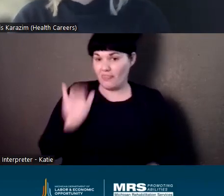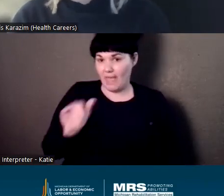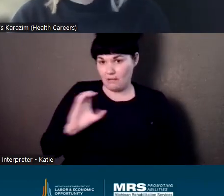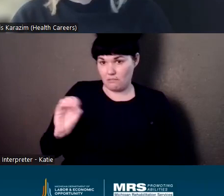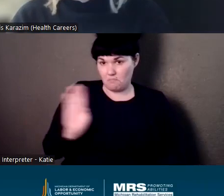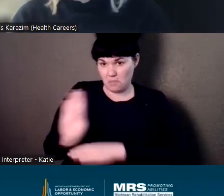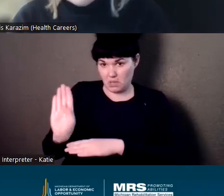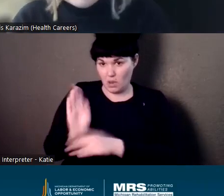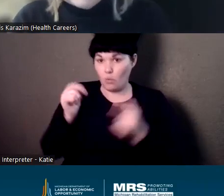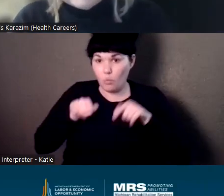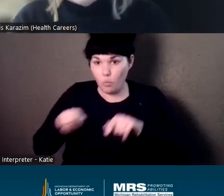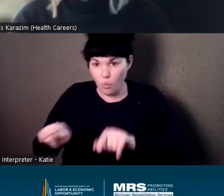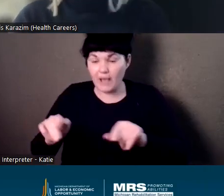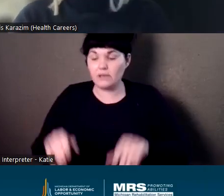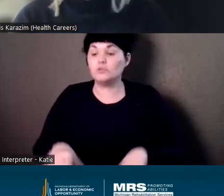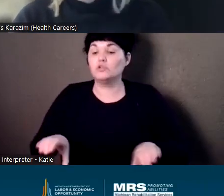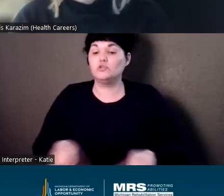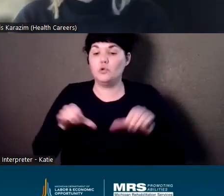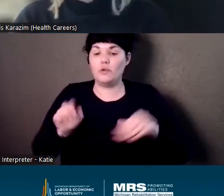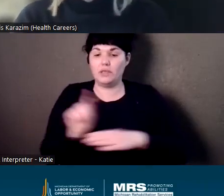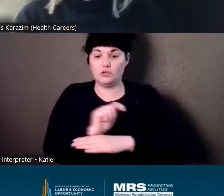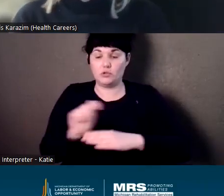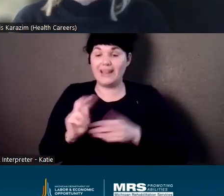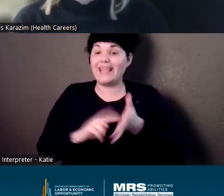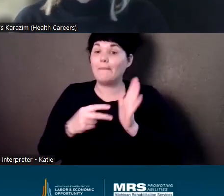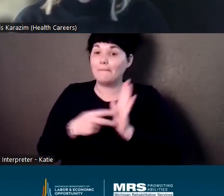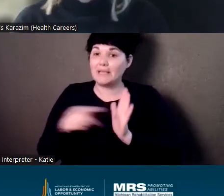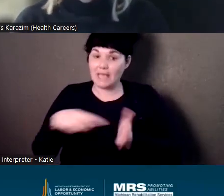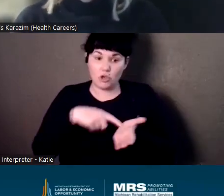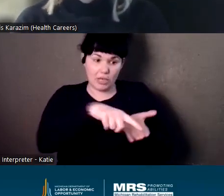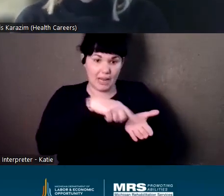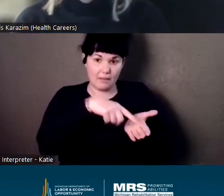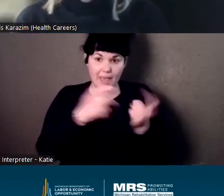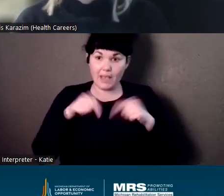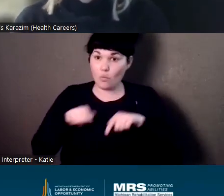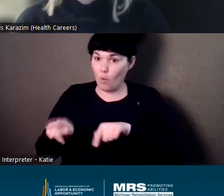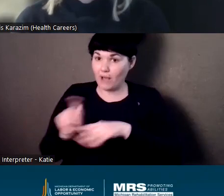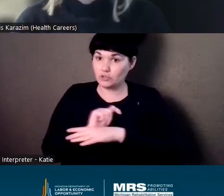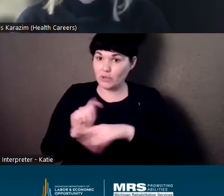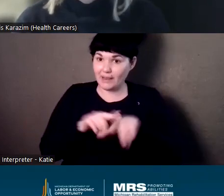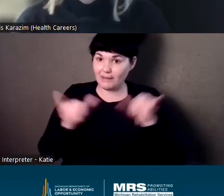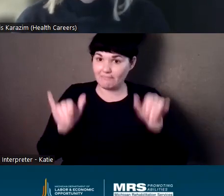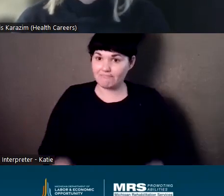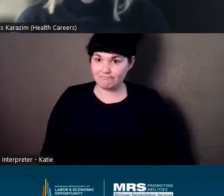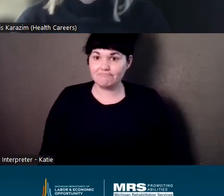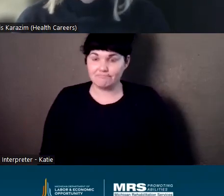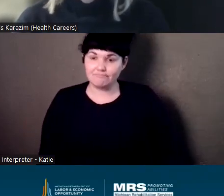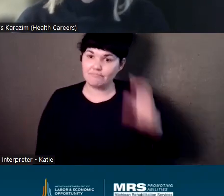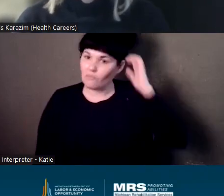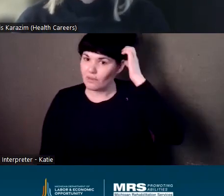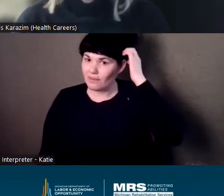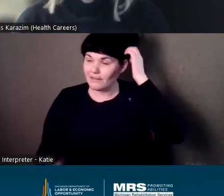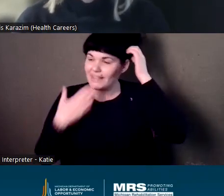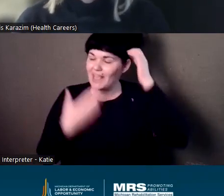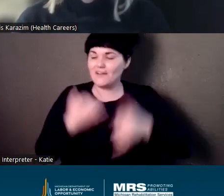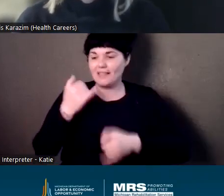getting paid as well as getting your training. Thank you. So the very last question, and I think